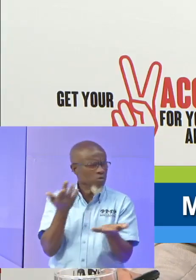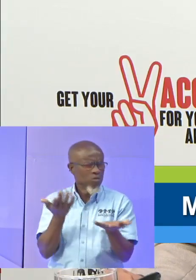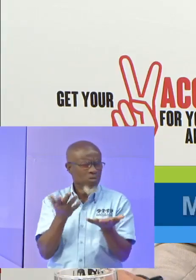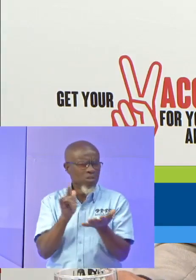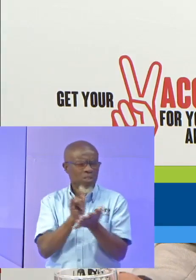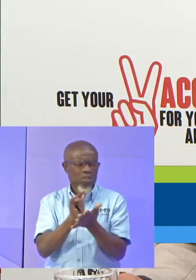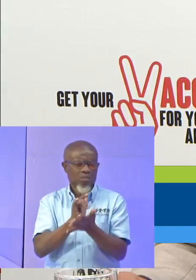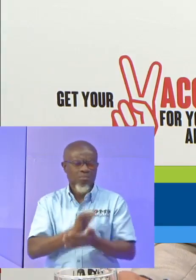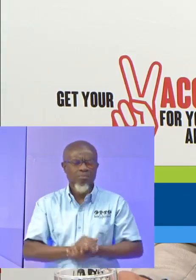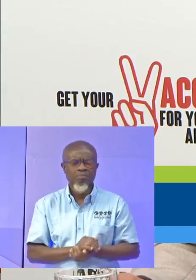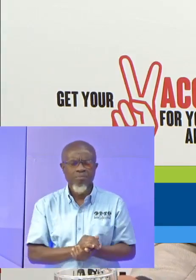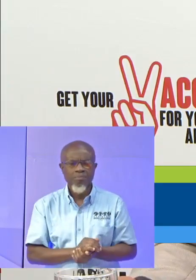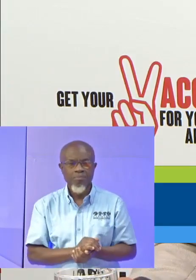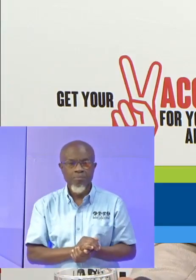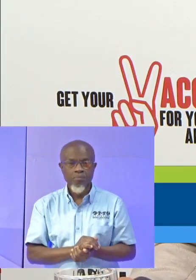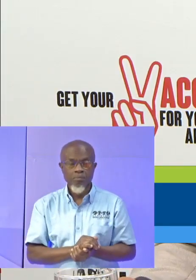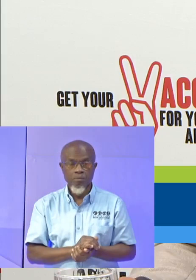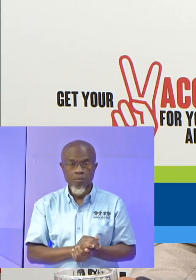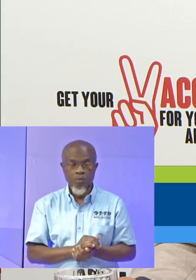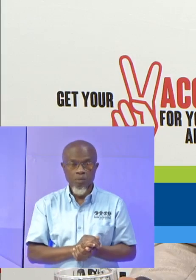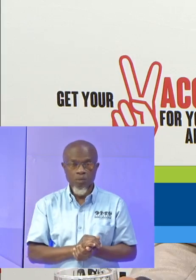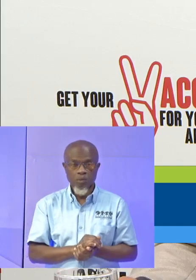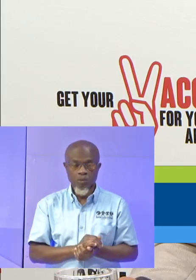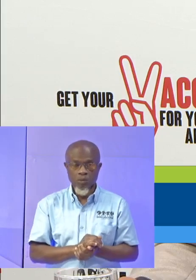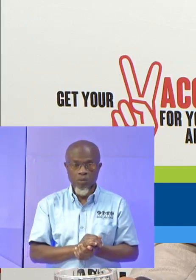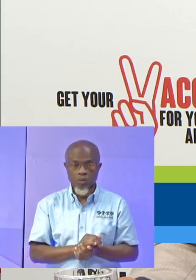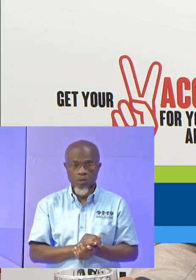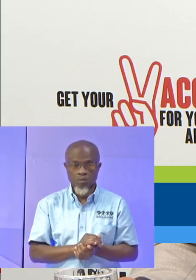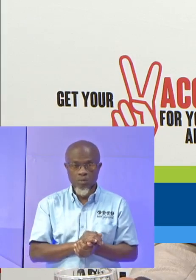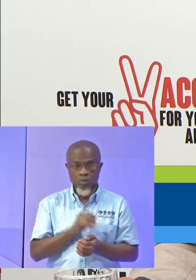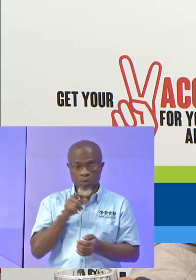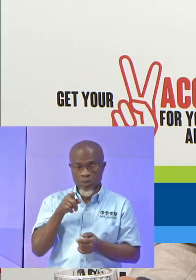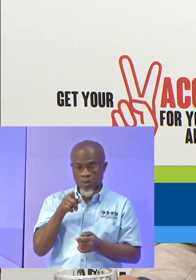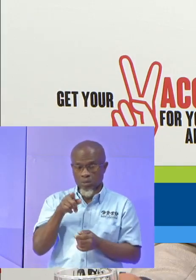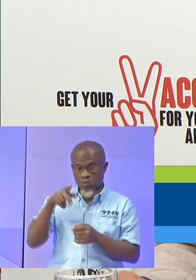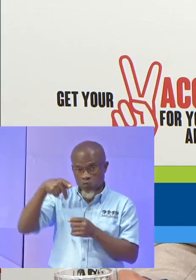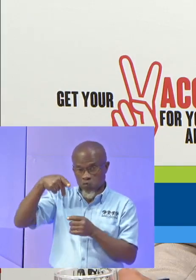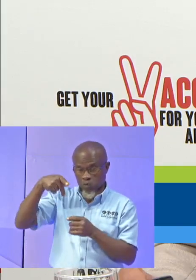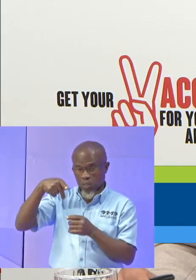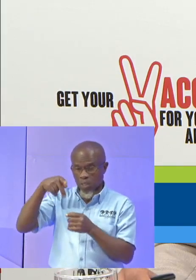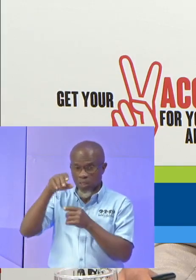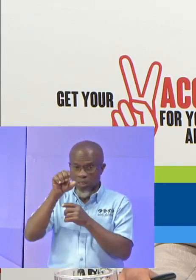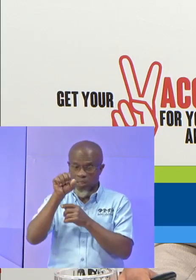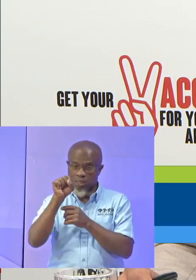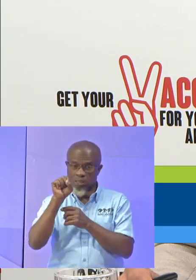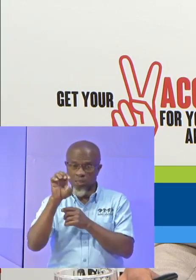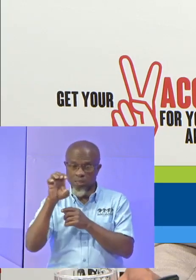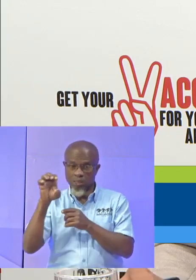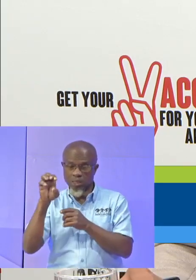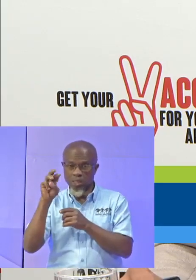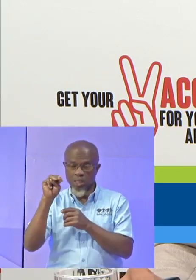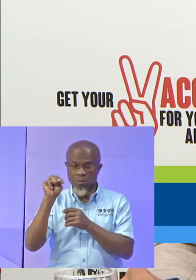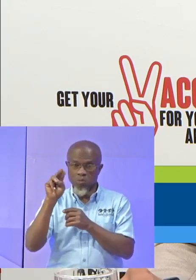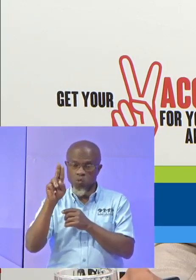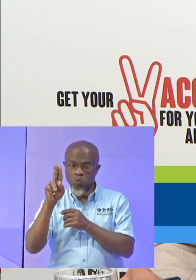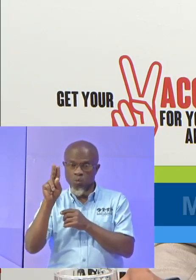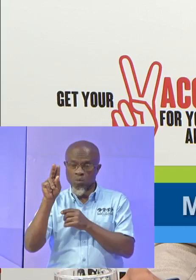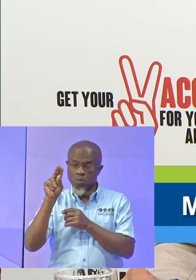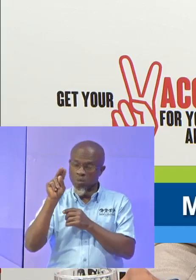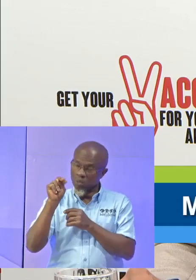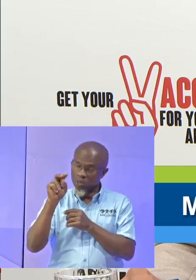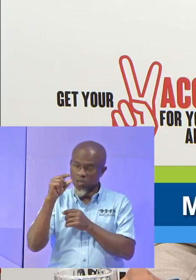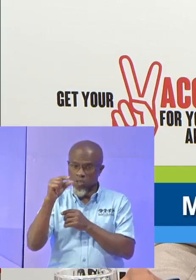Professor Simangal requested an extension of 3 weeks. We at the Ministry of Health are not micromanaging the